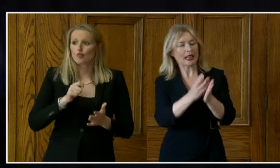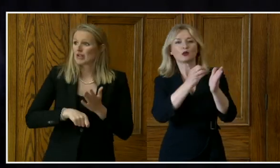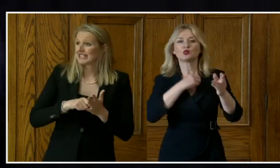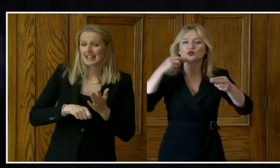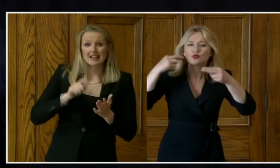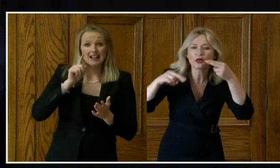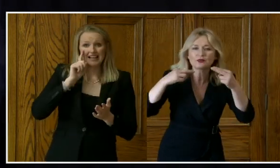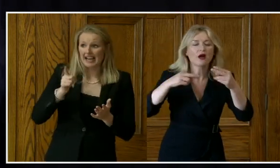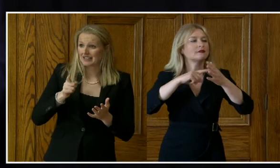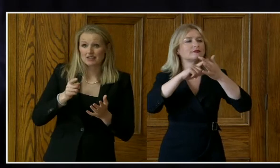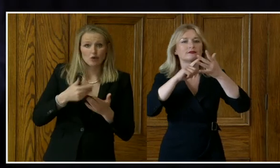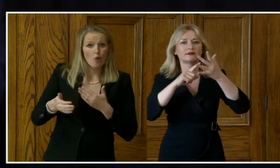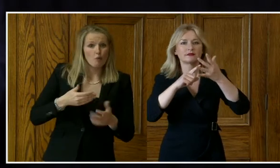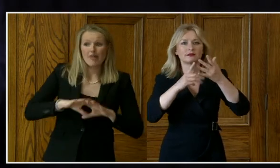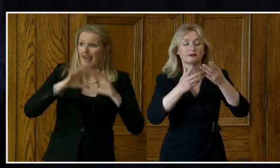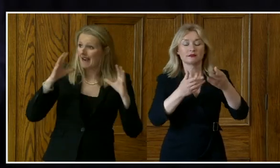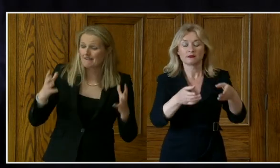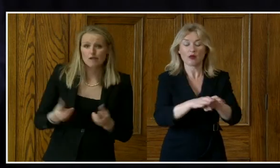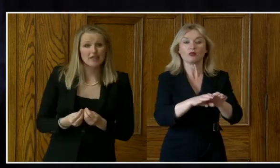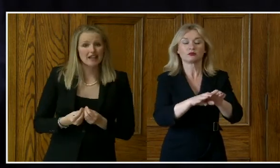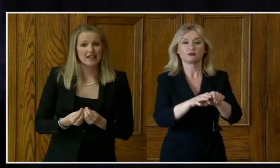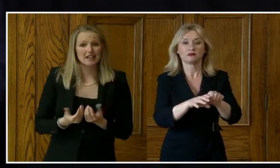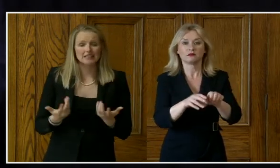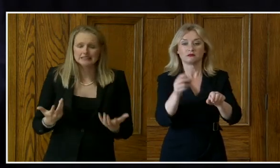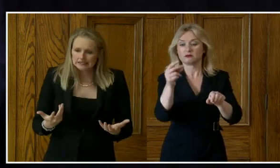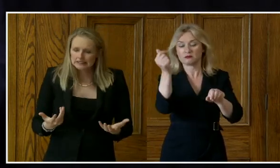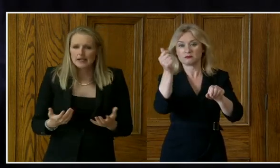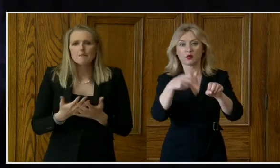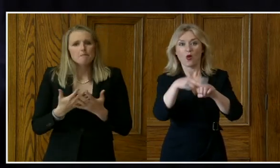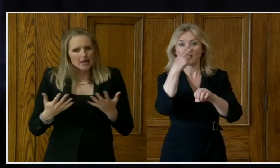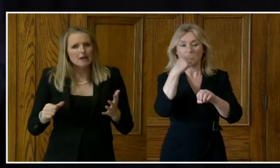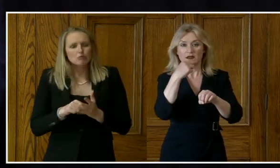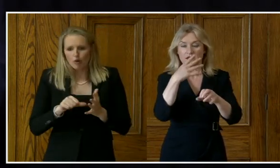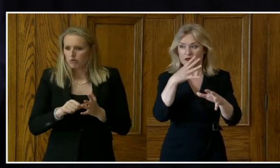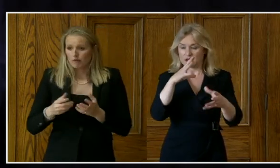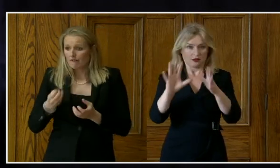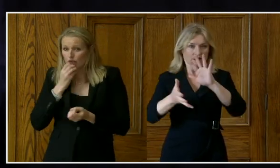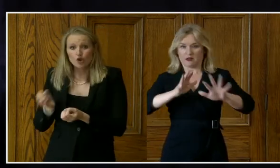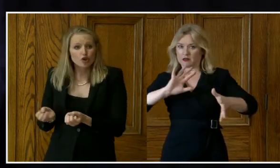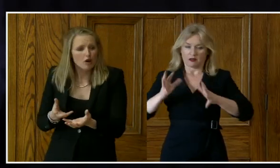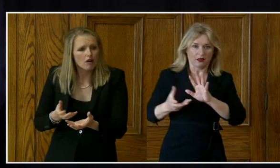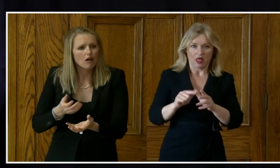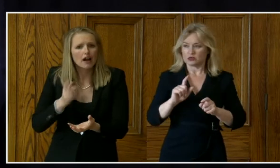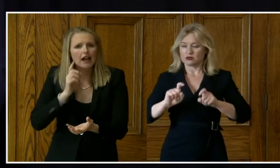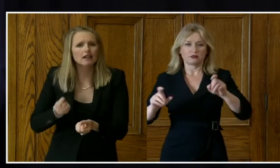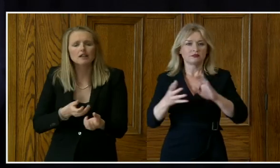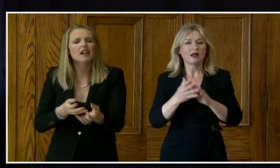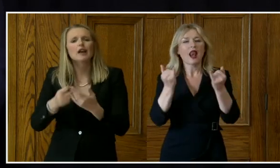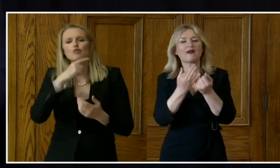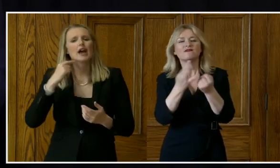of picking up all of that, and therefore it has caused huge distortion. So for example, in the red meat